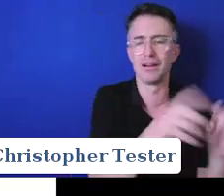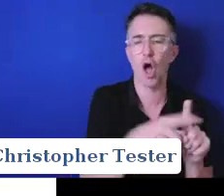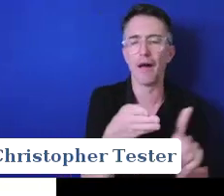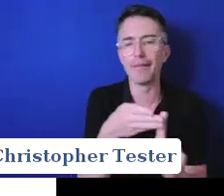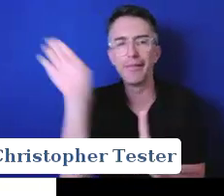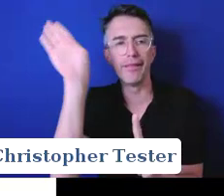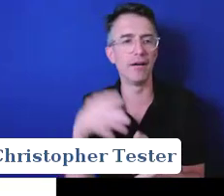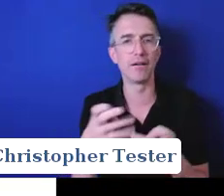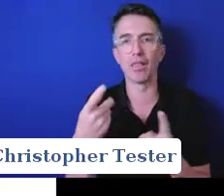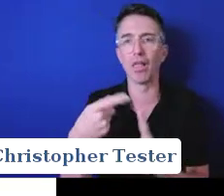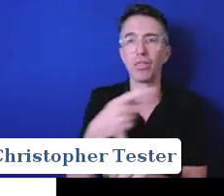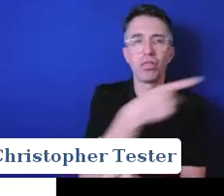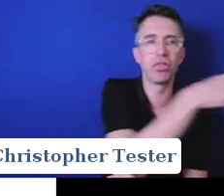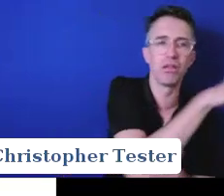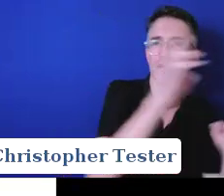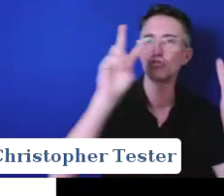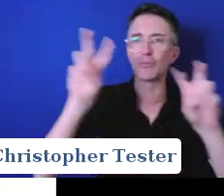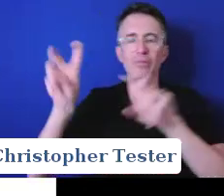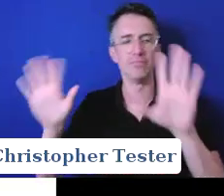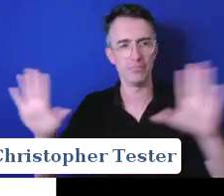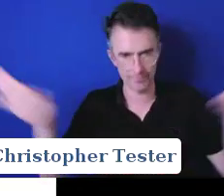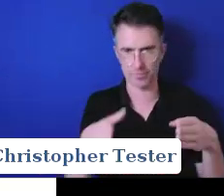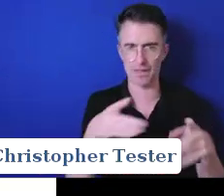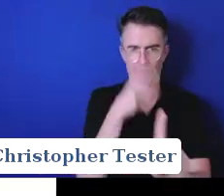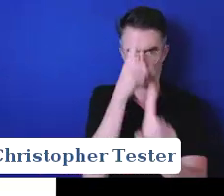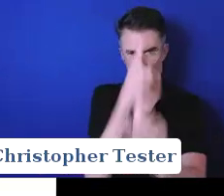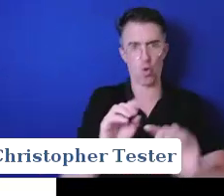was also instrumental in the process.